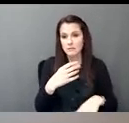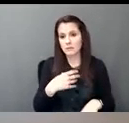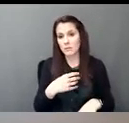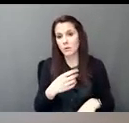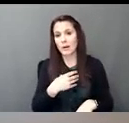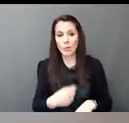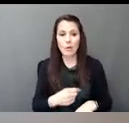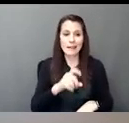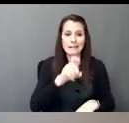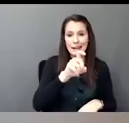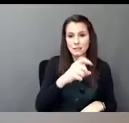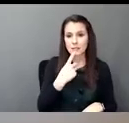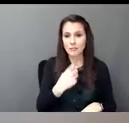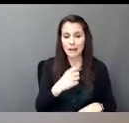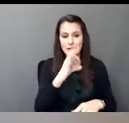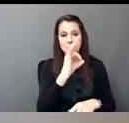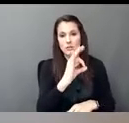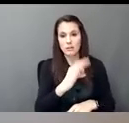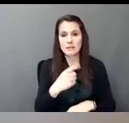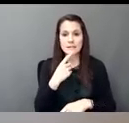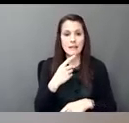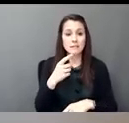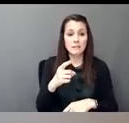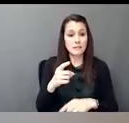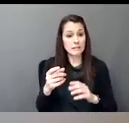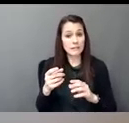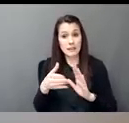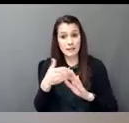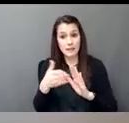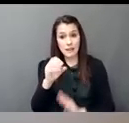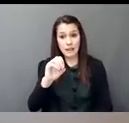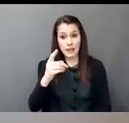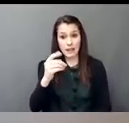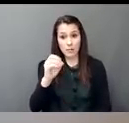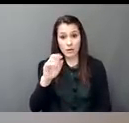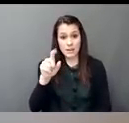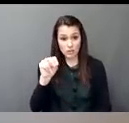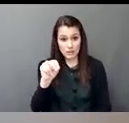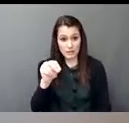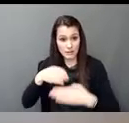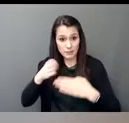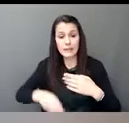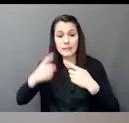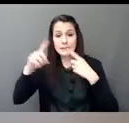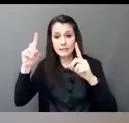and the operation completed successfully is the message. So the window says error, but the message says the operation completed